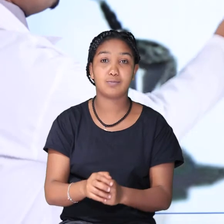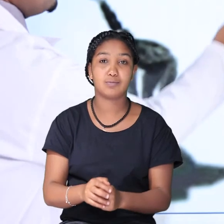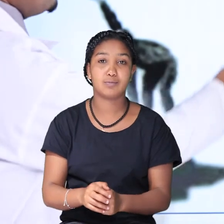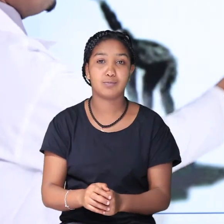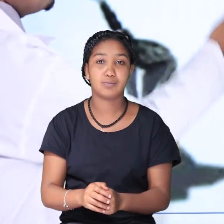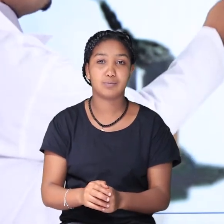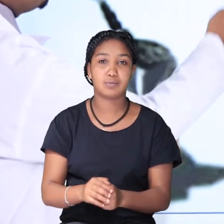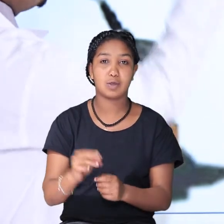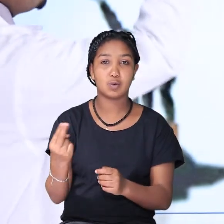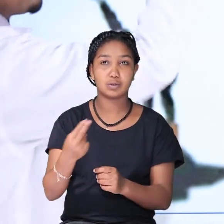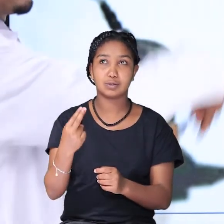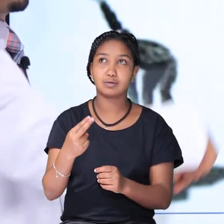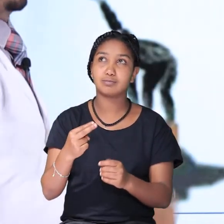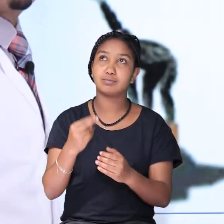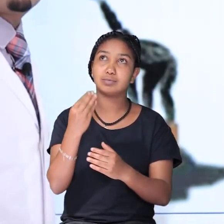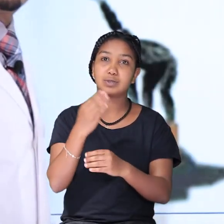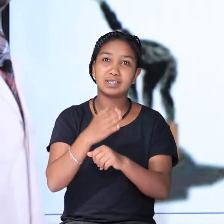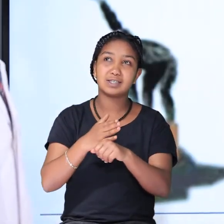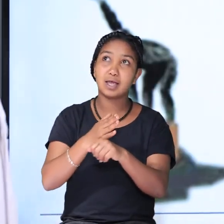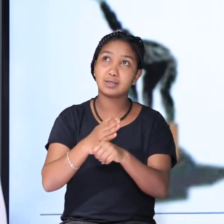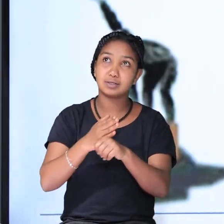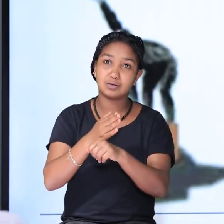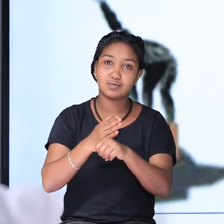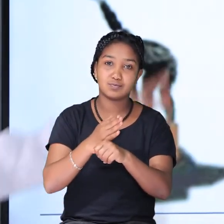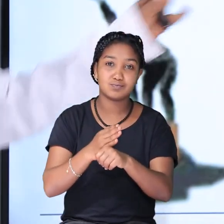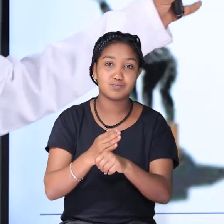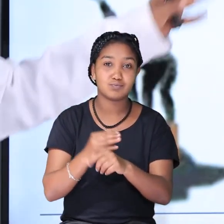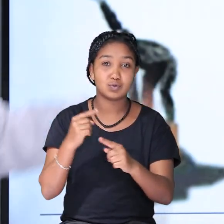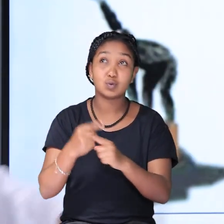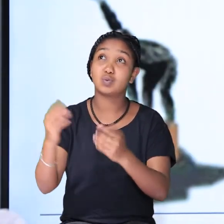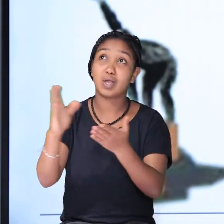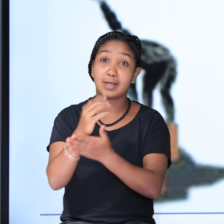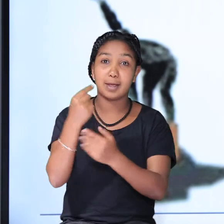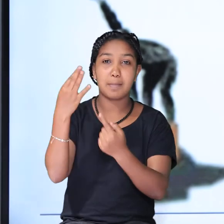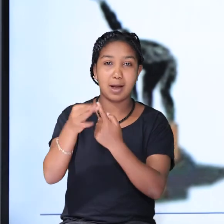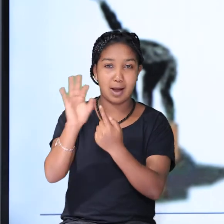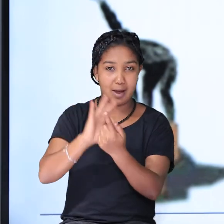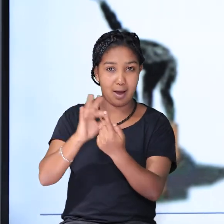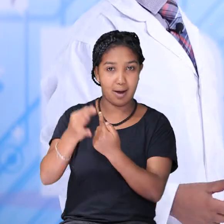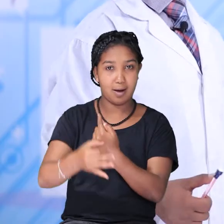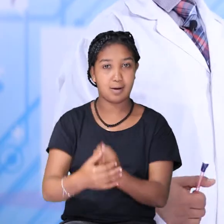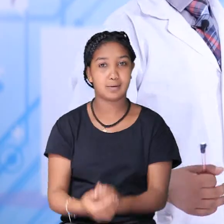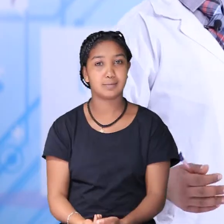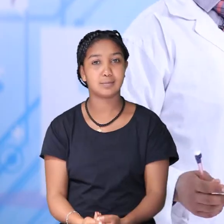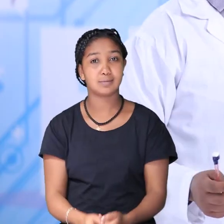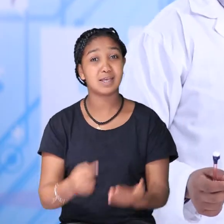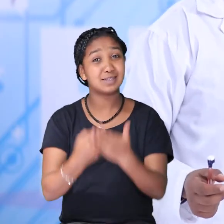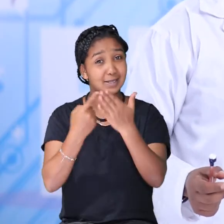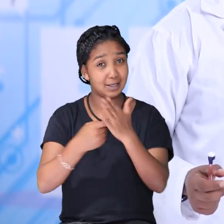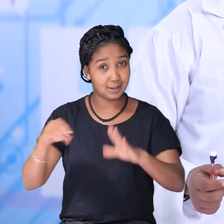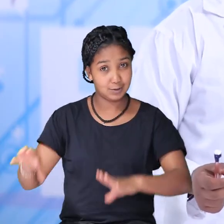They use sticks in order to take the banana. Is it